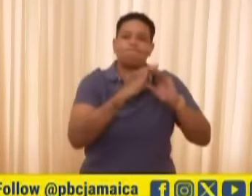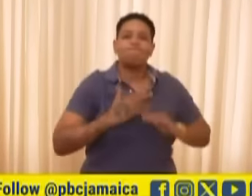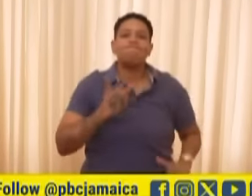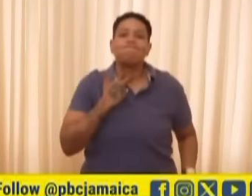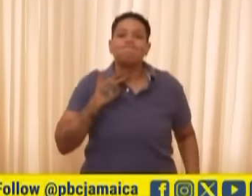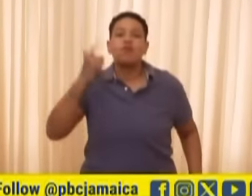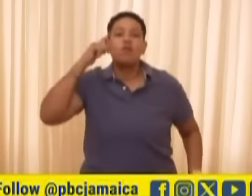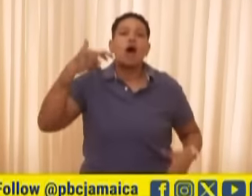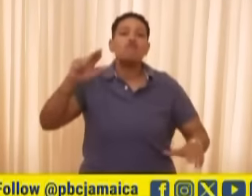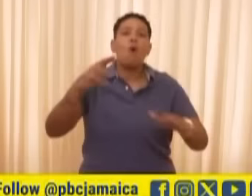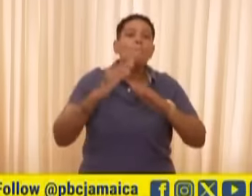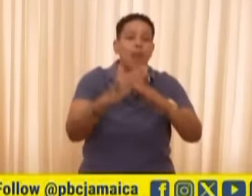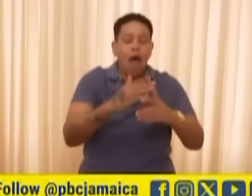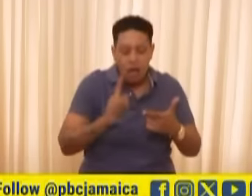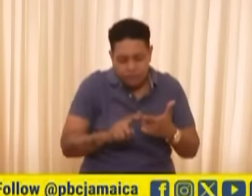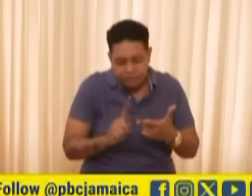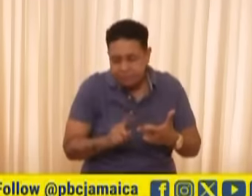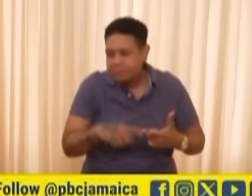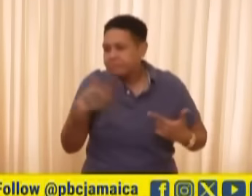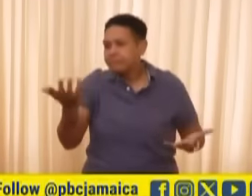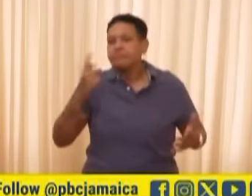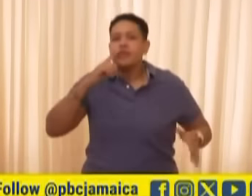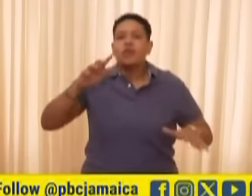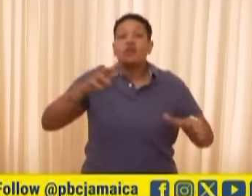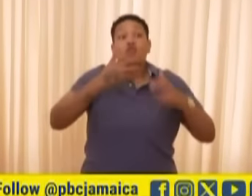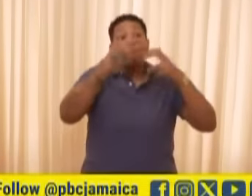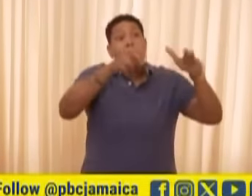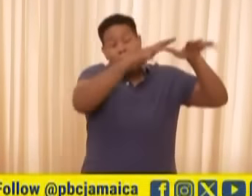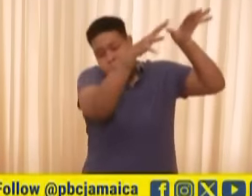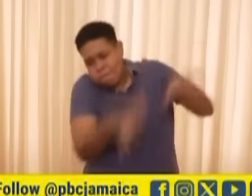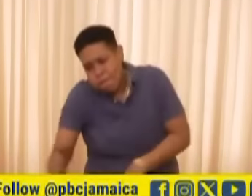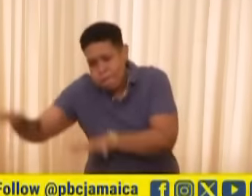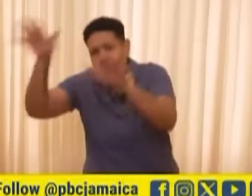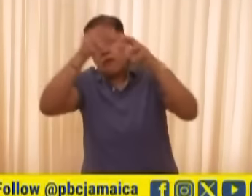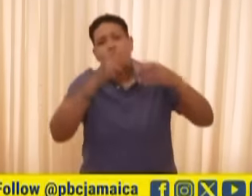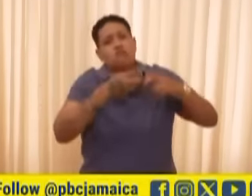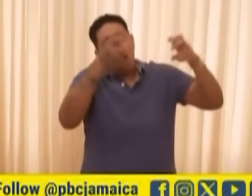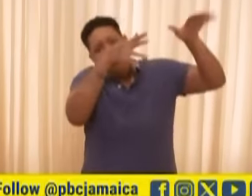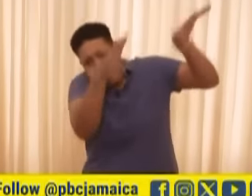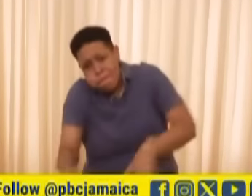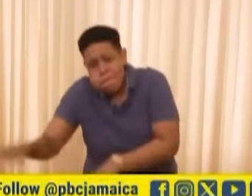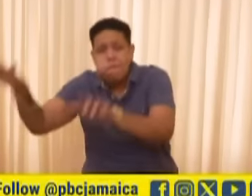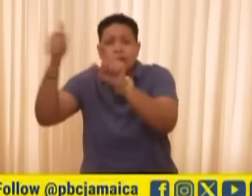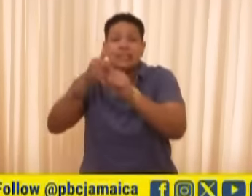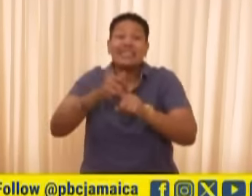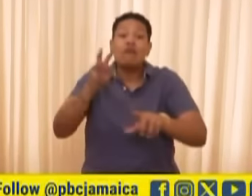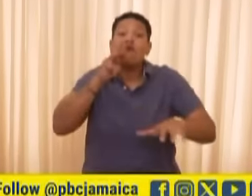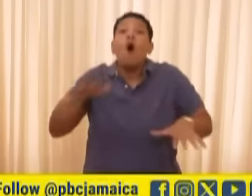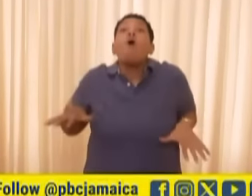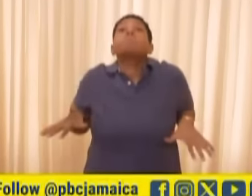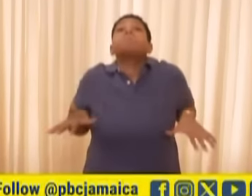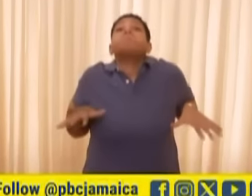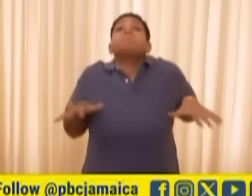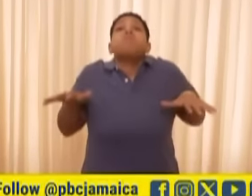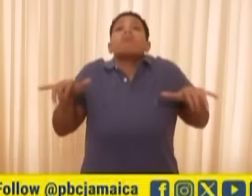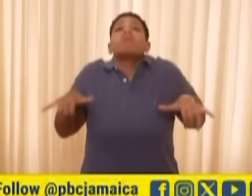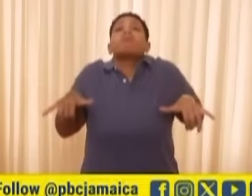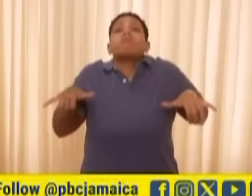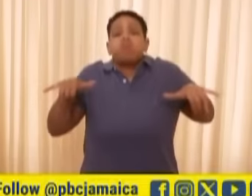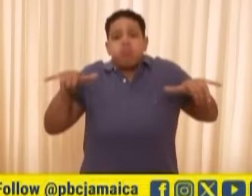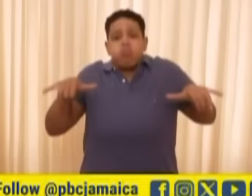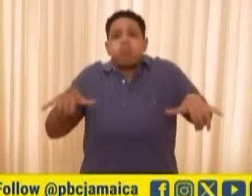of blocked roads, because of landslides, because of the amount of water that remains over the country, that it's going to be